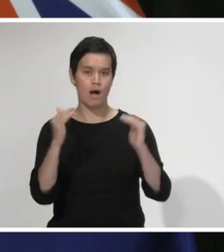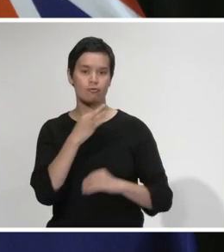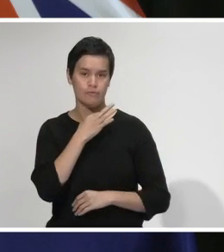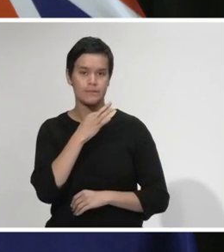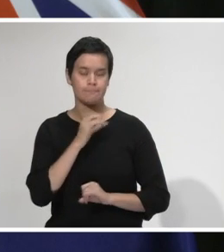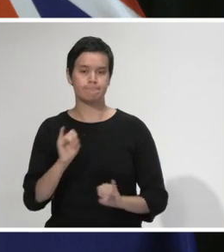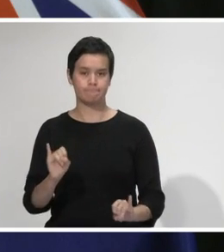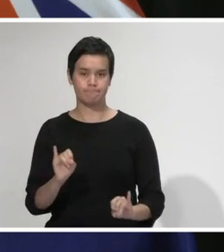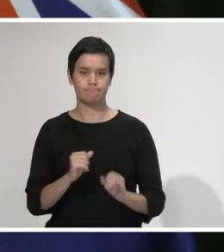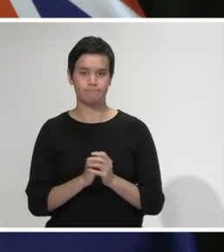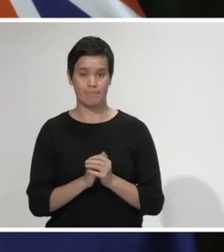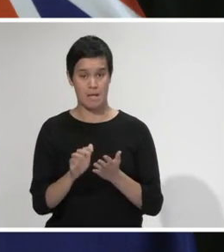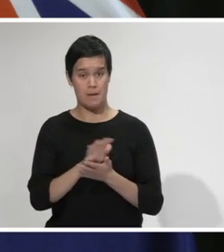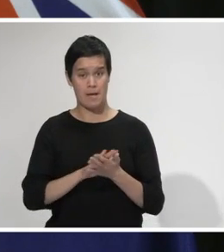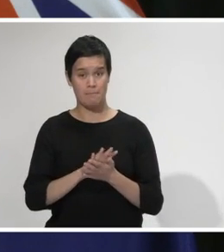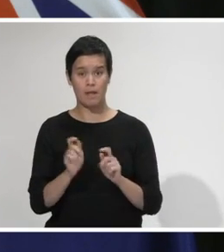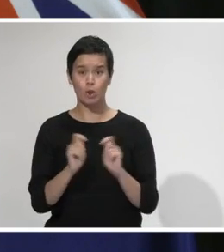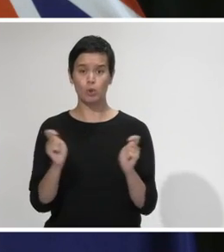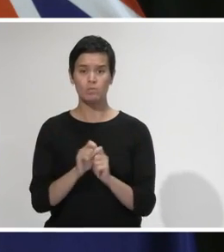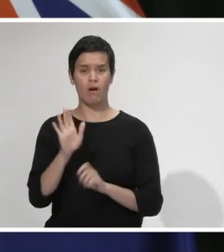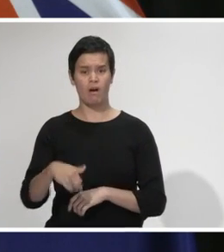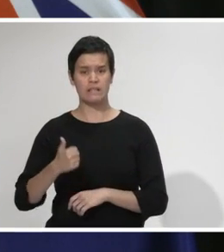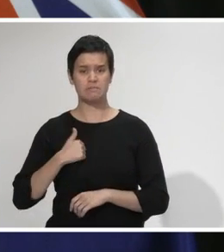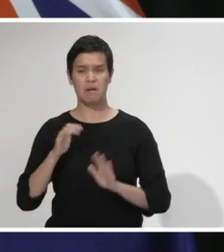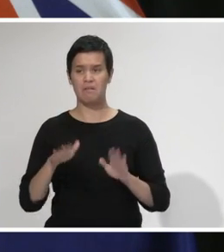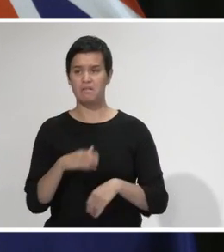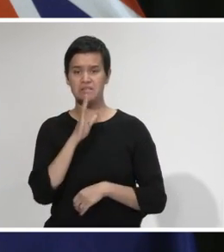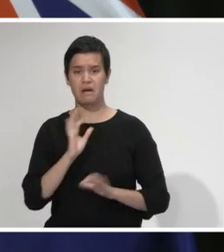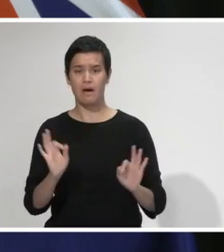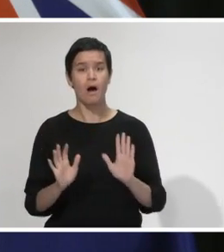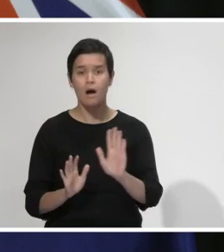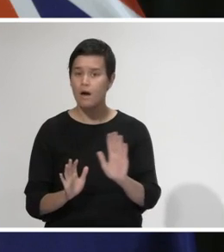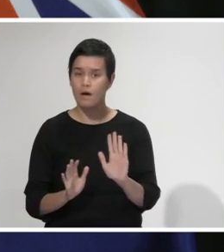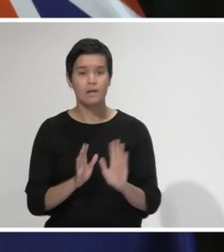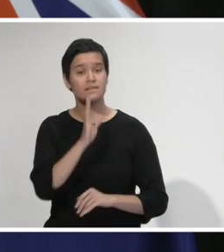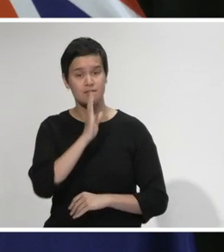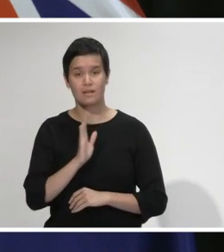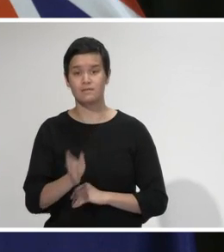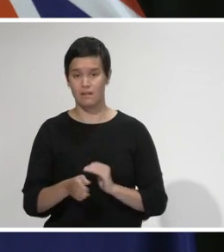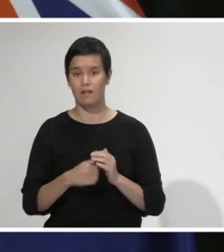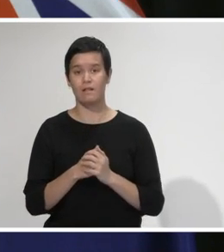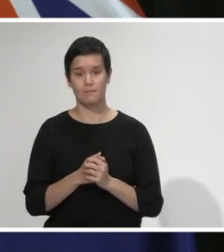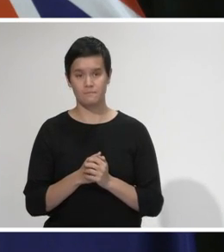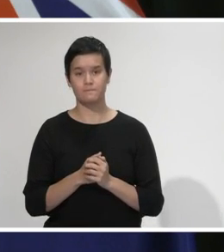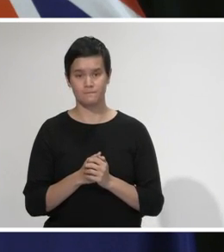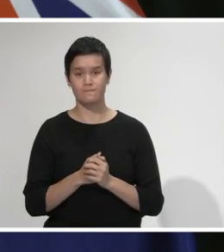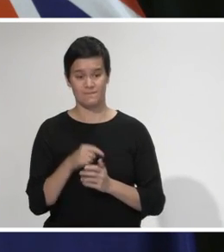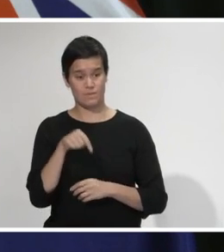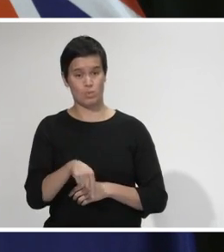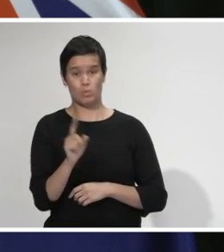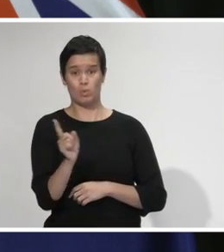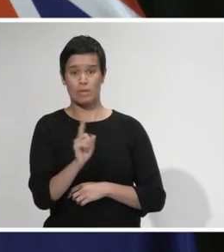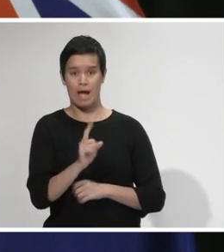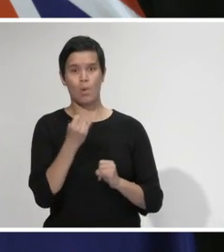does not make today's news any less sad. This is the largest number of deaths we have reported on any day in New